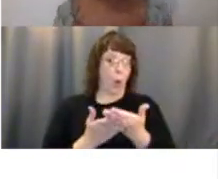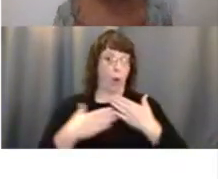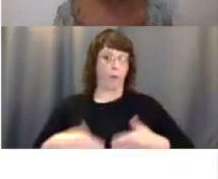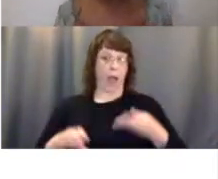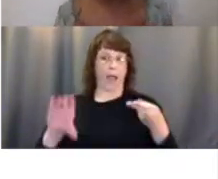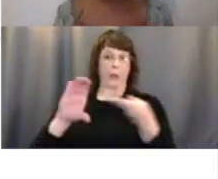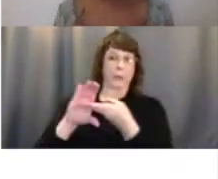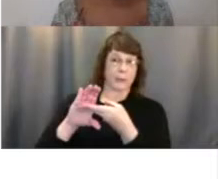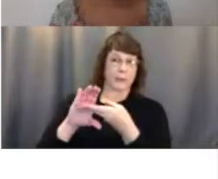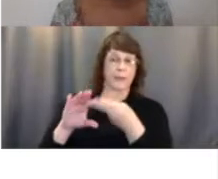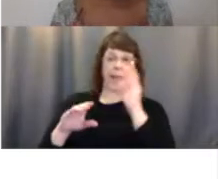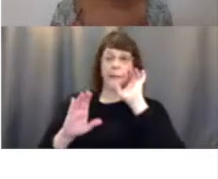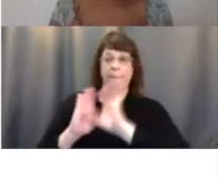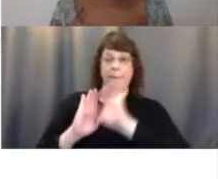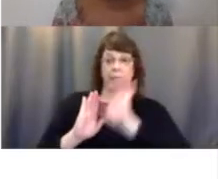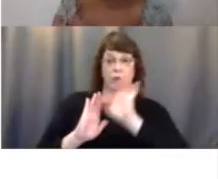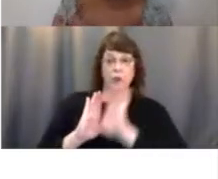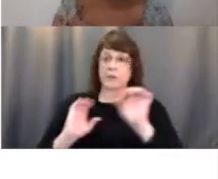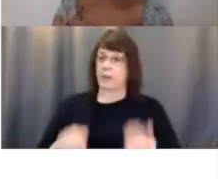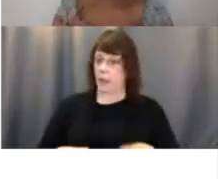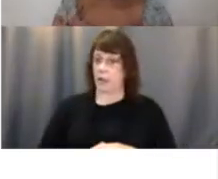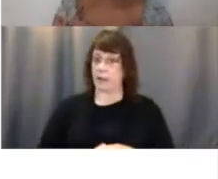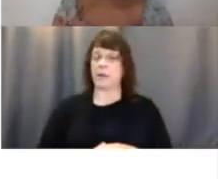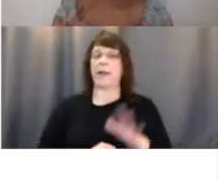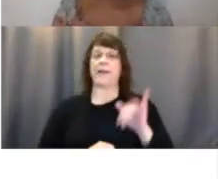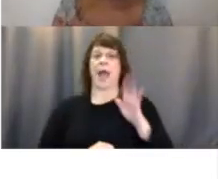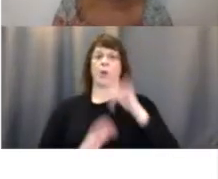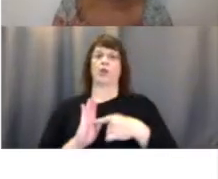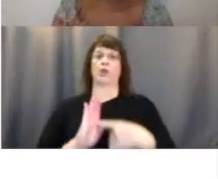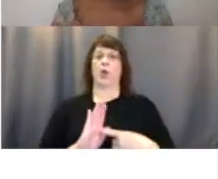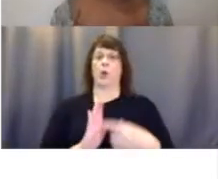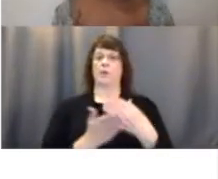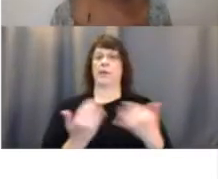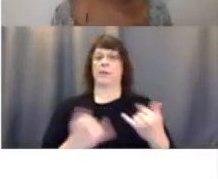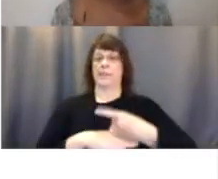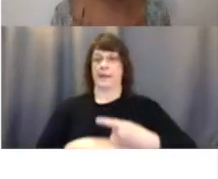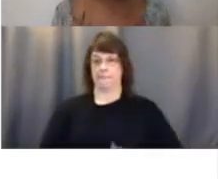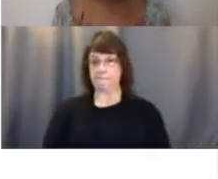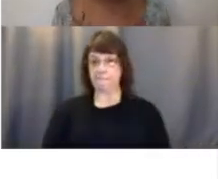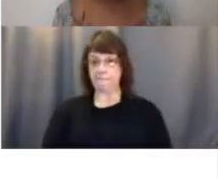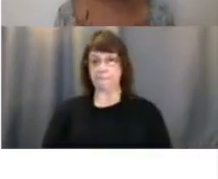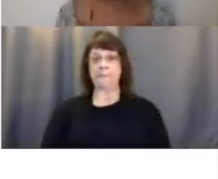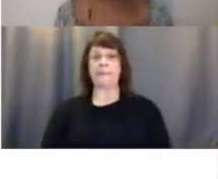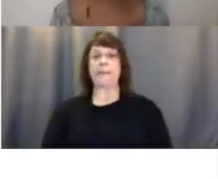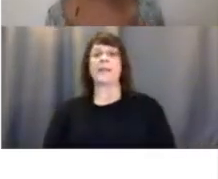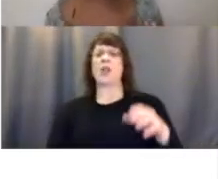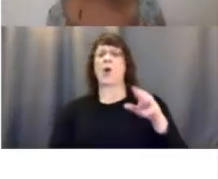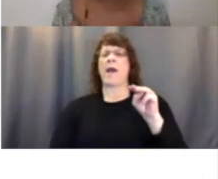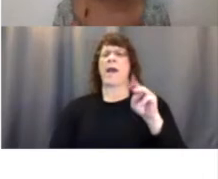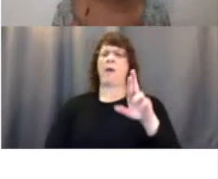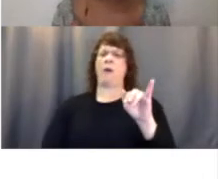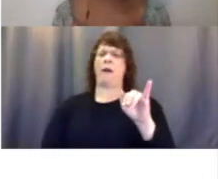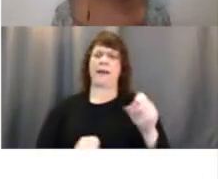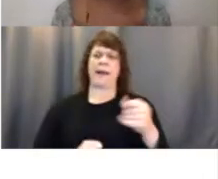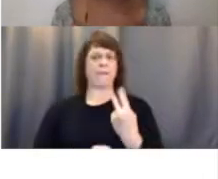and take images of your brain. And those are what I will show some of today. So in an MRI, we can have kind of two kinds